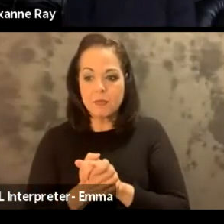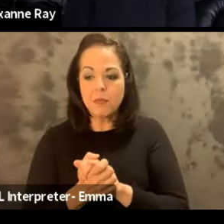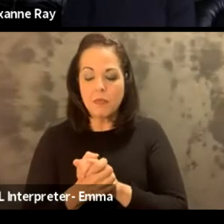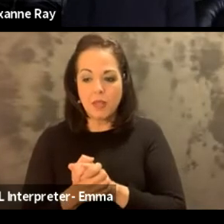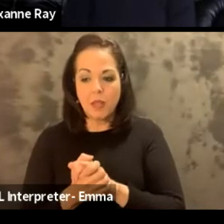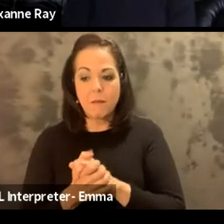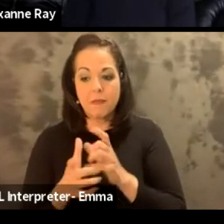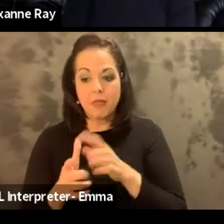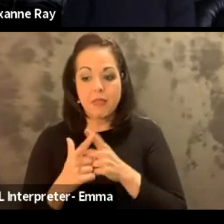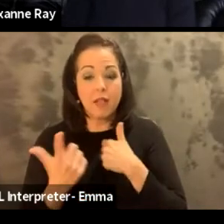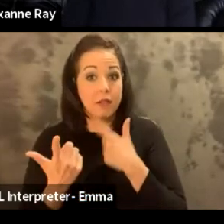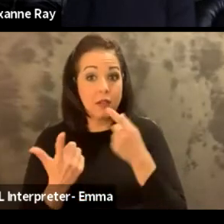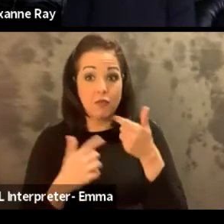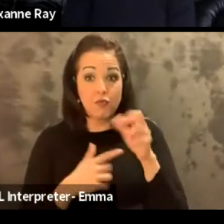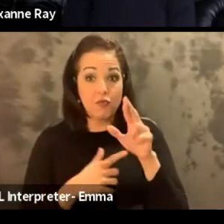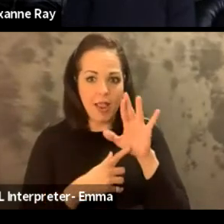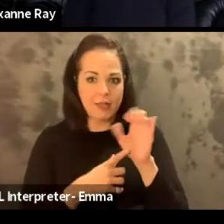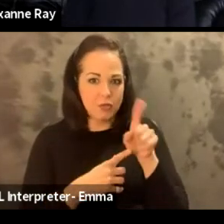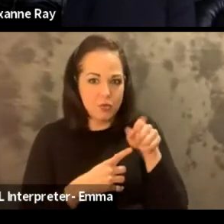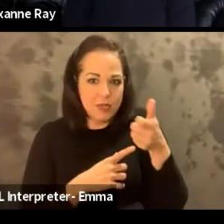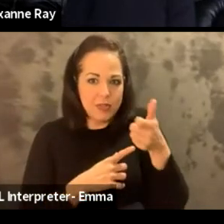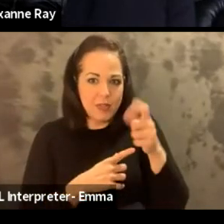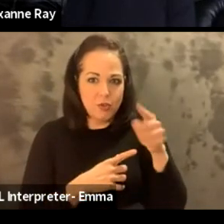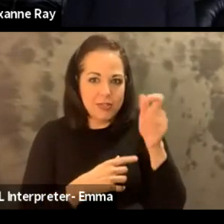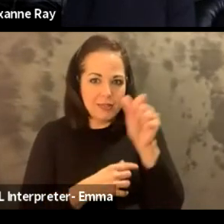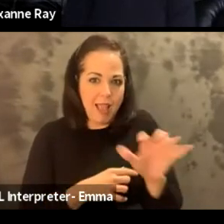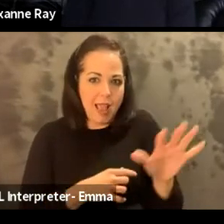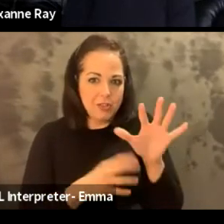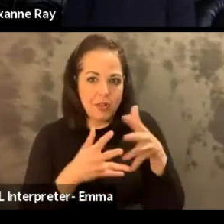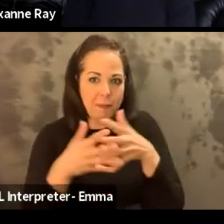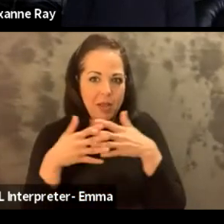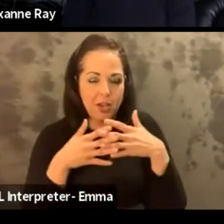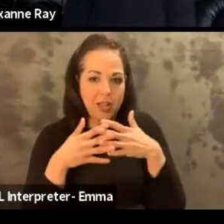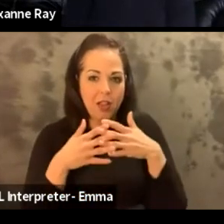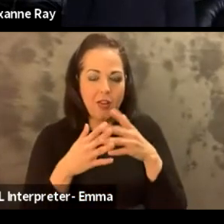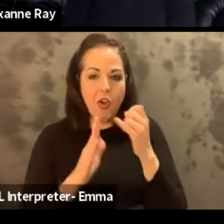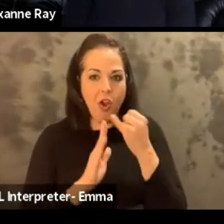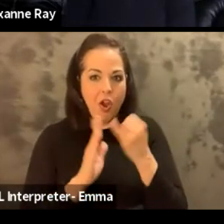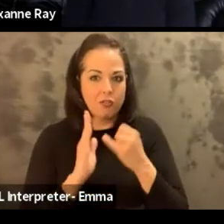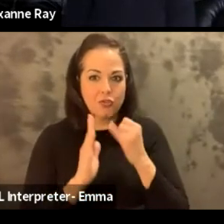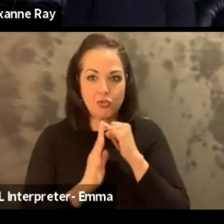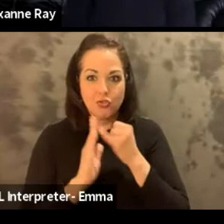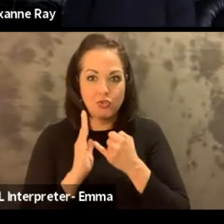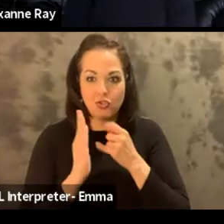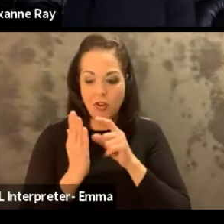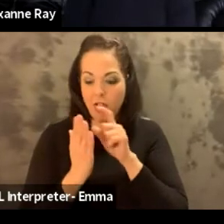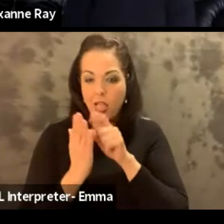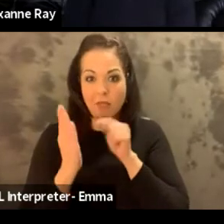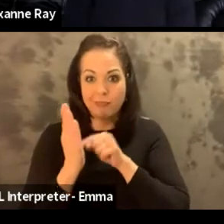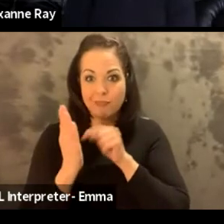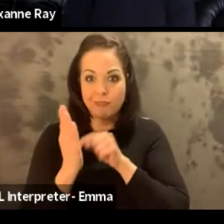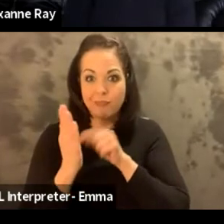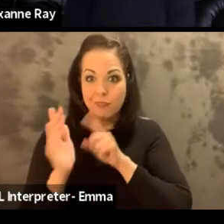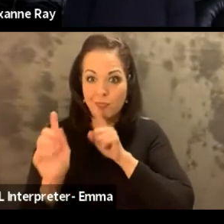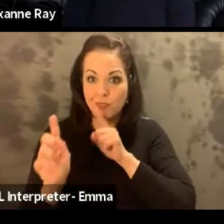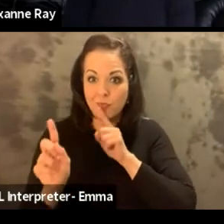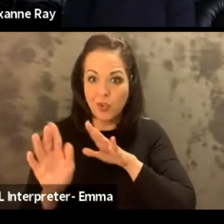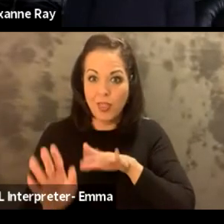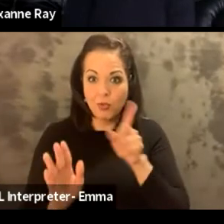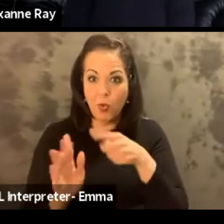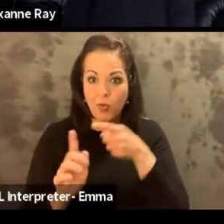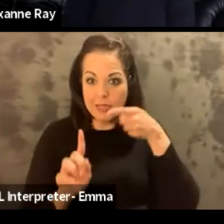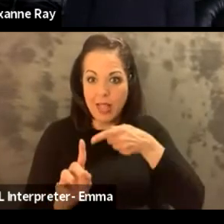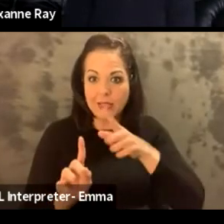know, the Grace, you're just the Asian American, you know, arts journalist, and everything you do has to be about that and about that in a specific